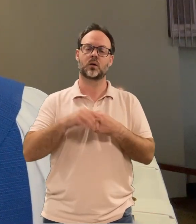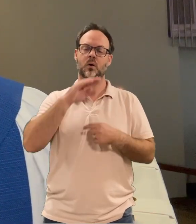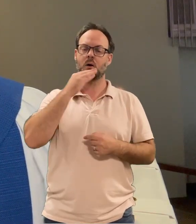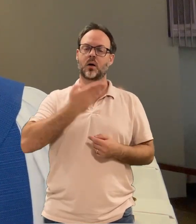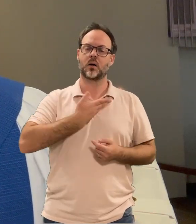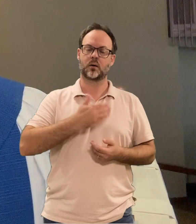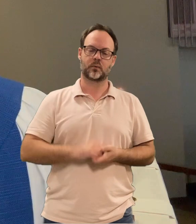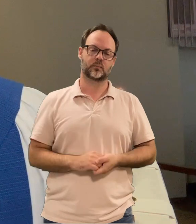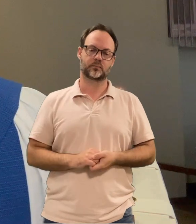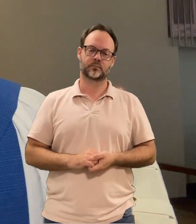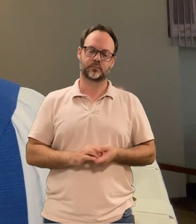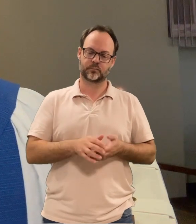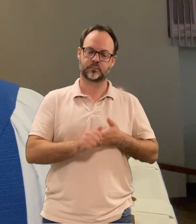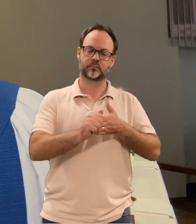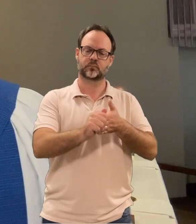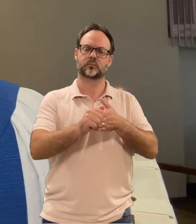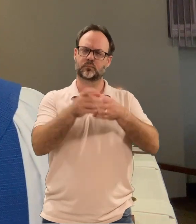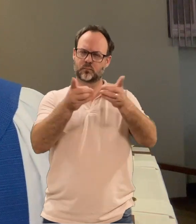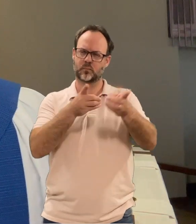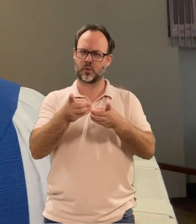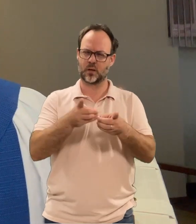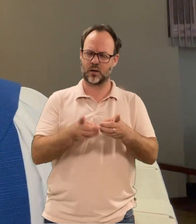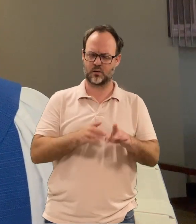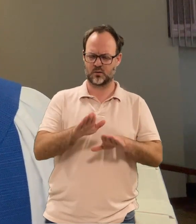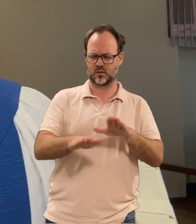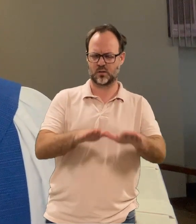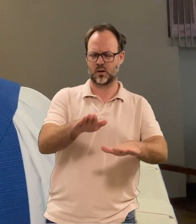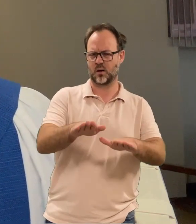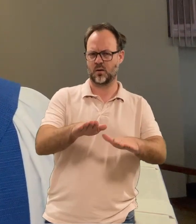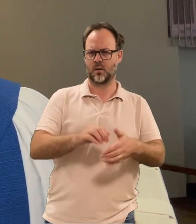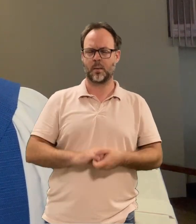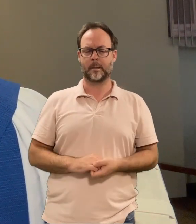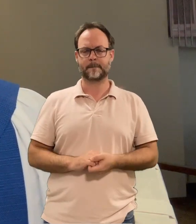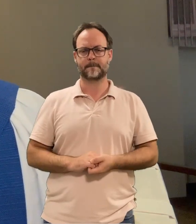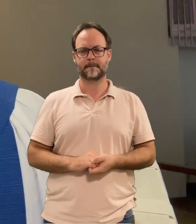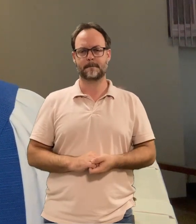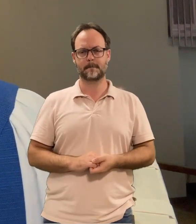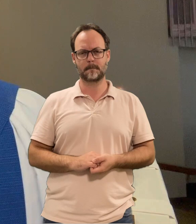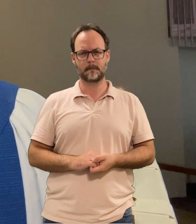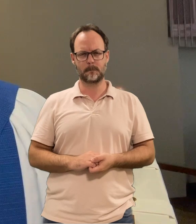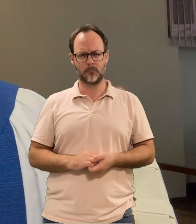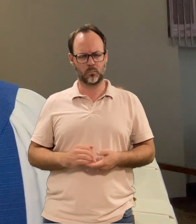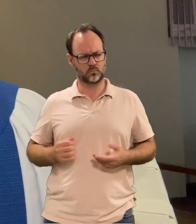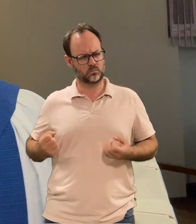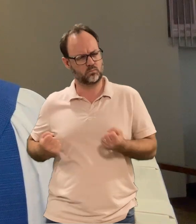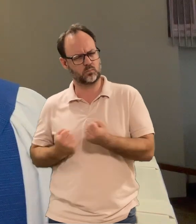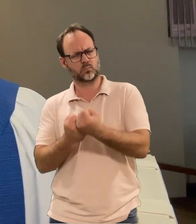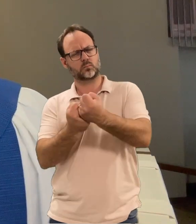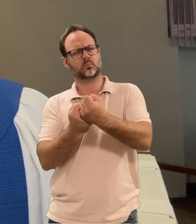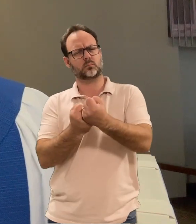you when you are down, to guide and direct every step that you take,